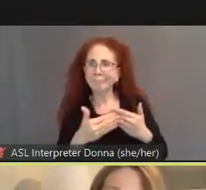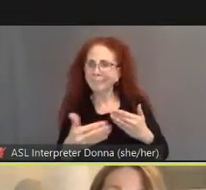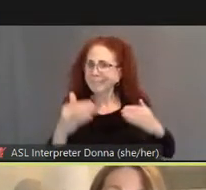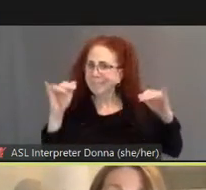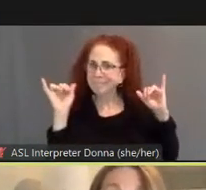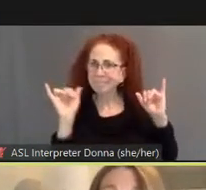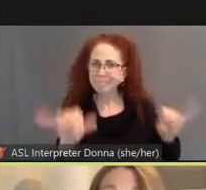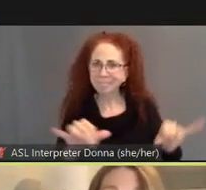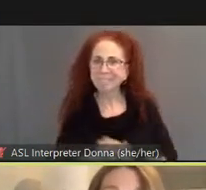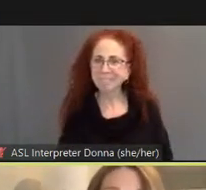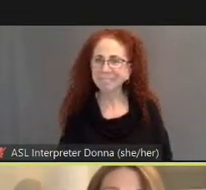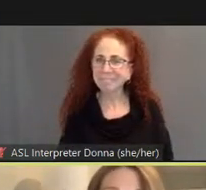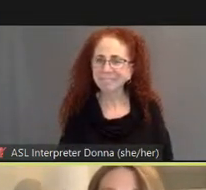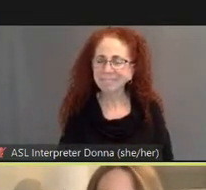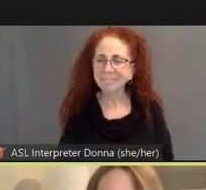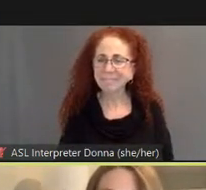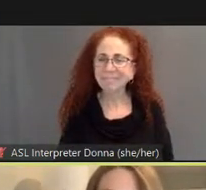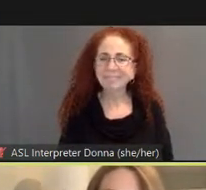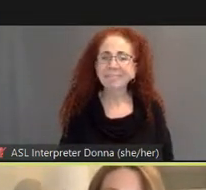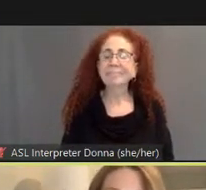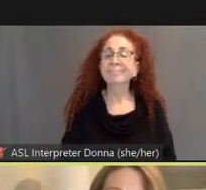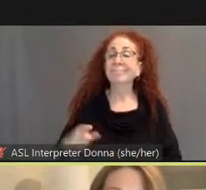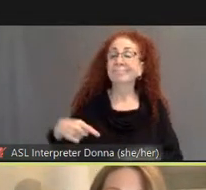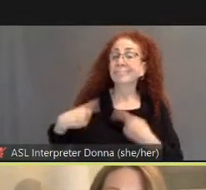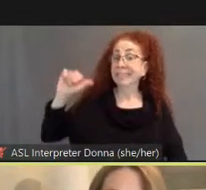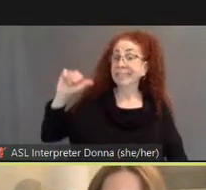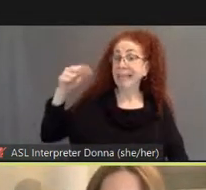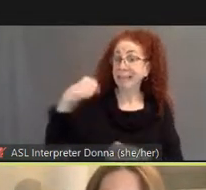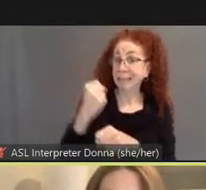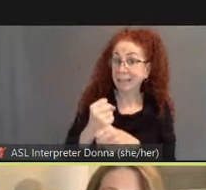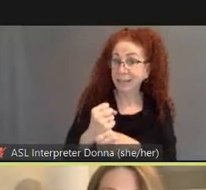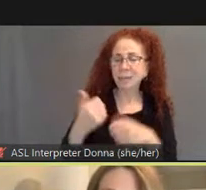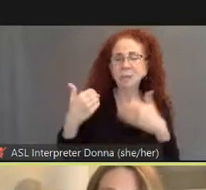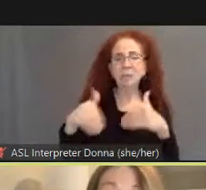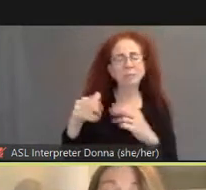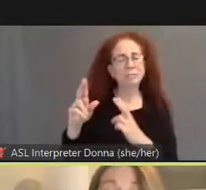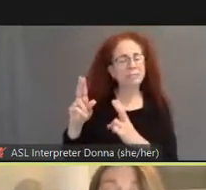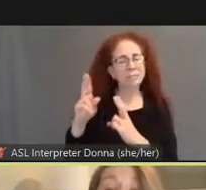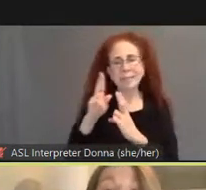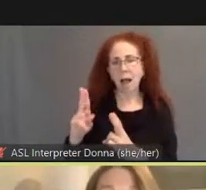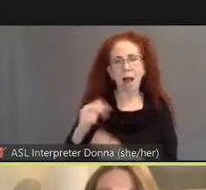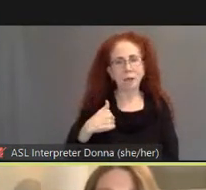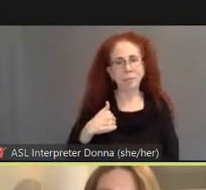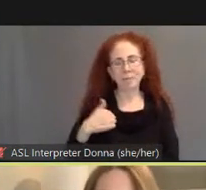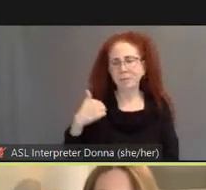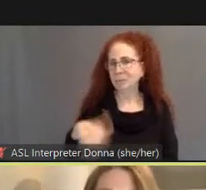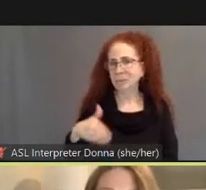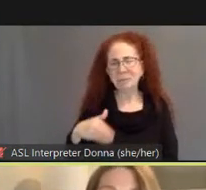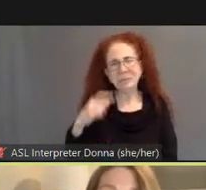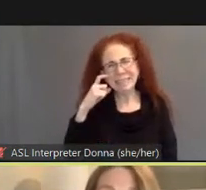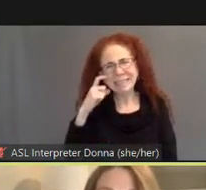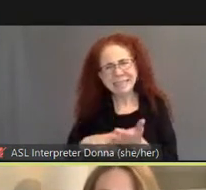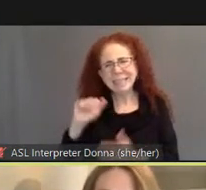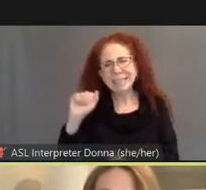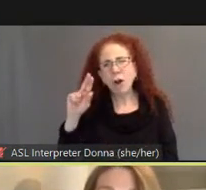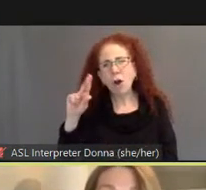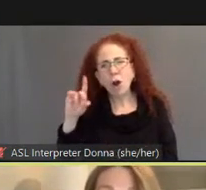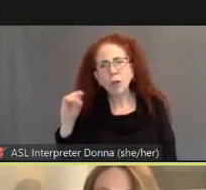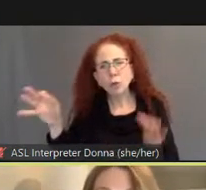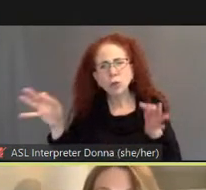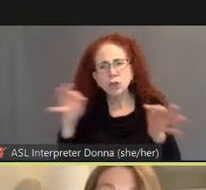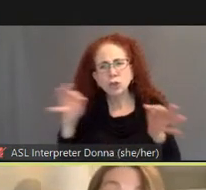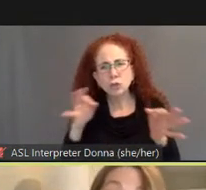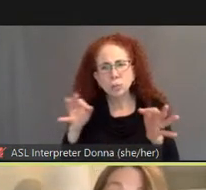since. Over the past 10 years, it has been a great privilege to see how audio description has grown